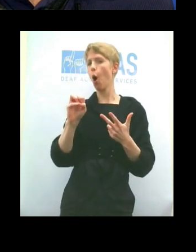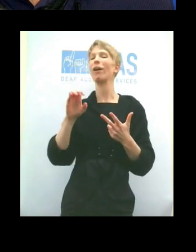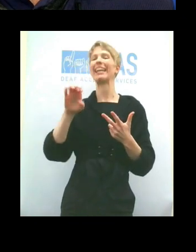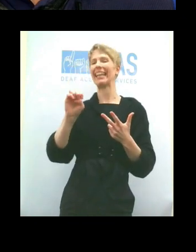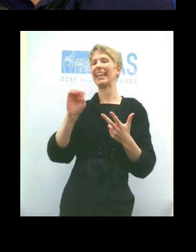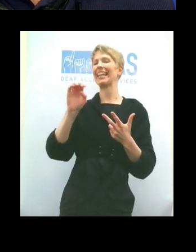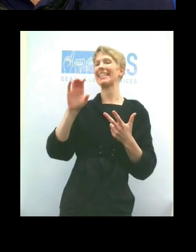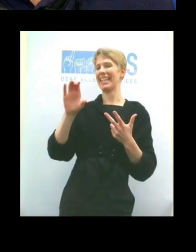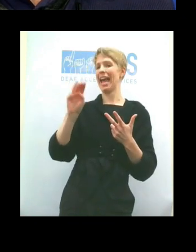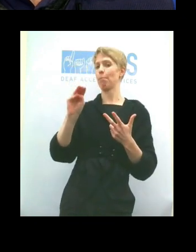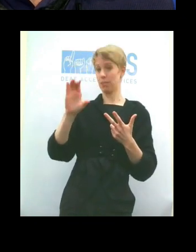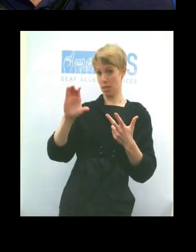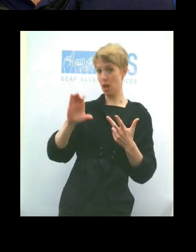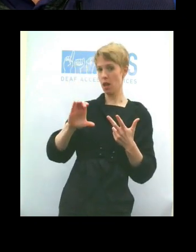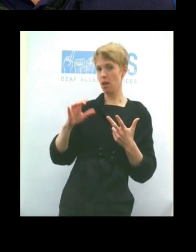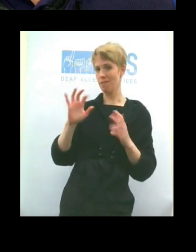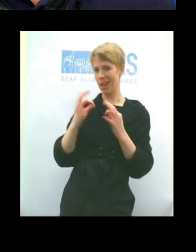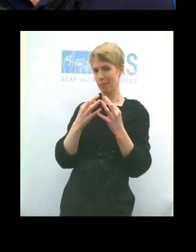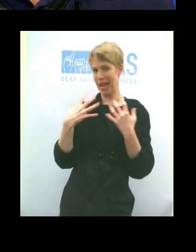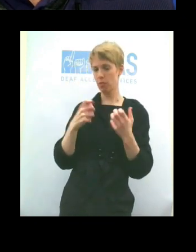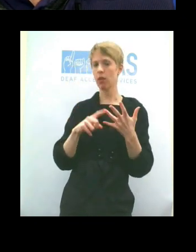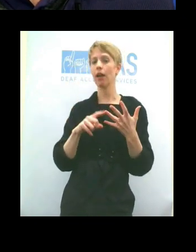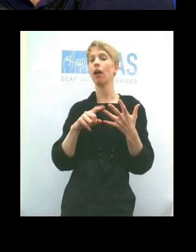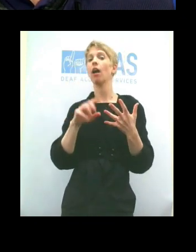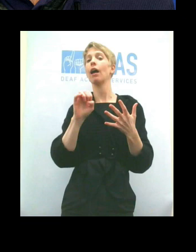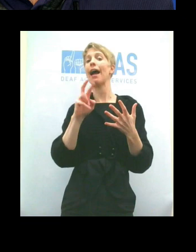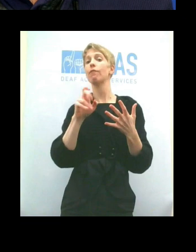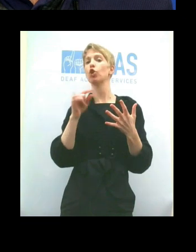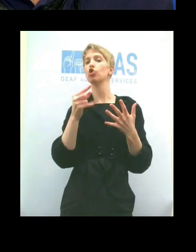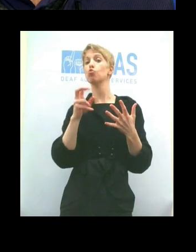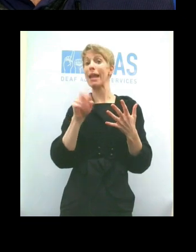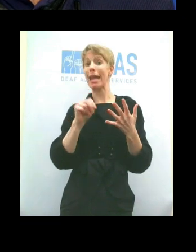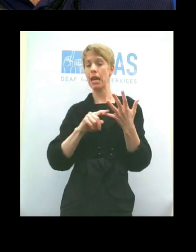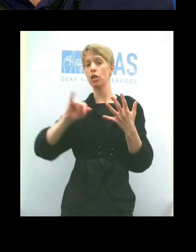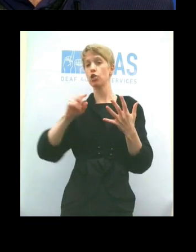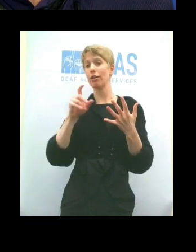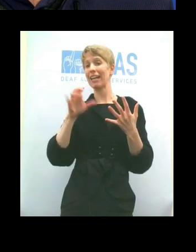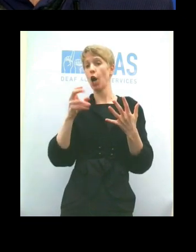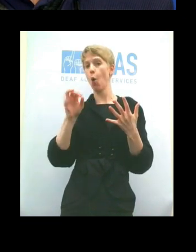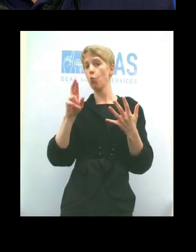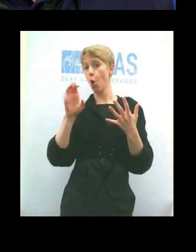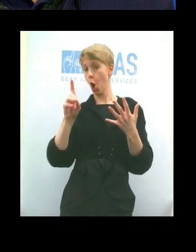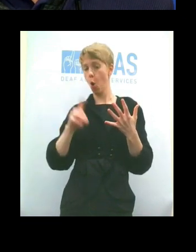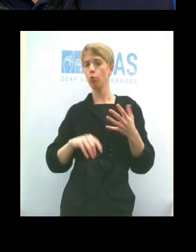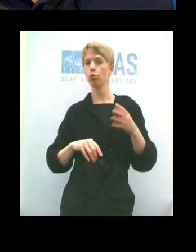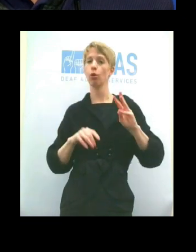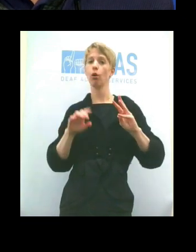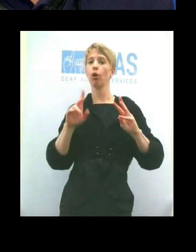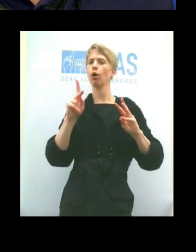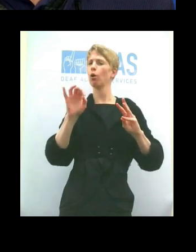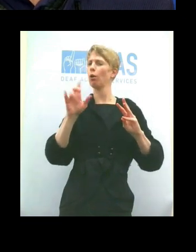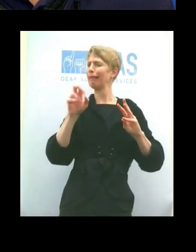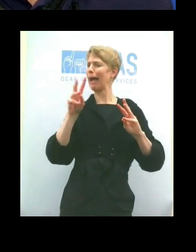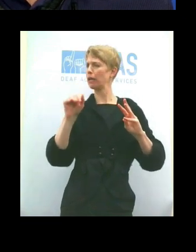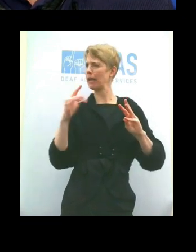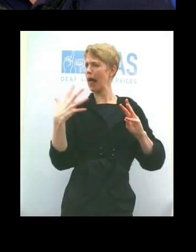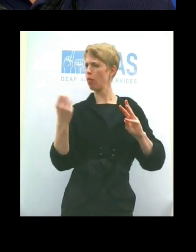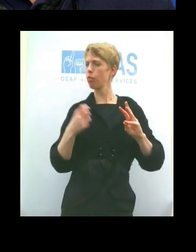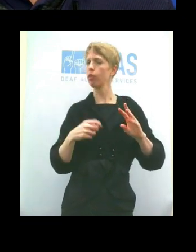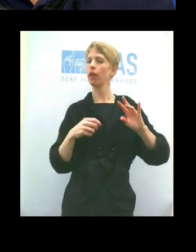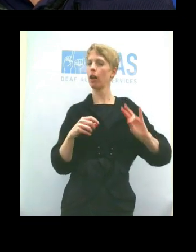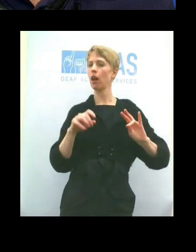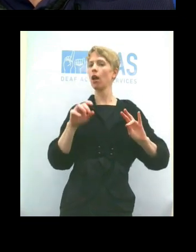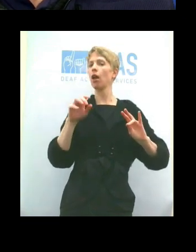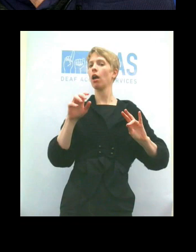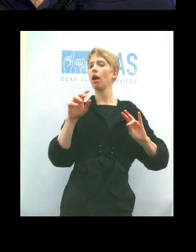Center, Evergreen Health, Jericho Road, we talked about Jericho Road, Kaleida Health, of course, but also the Neighborhood Health Practice and the